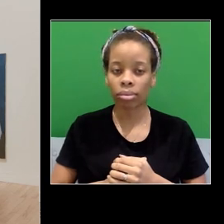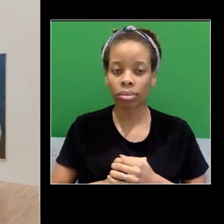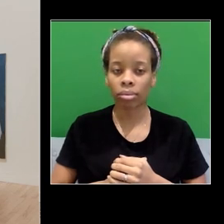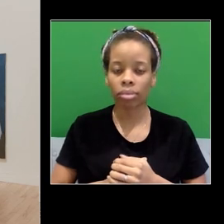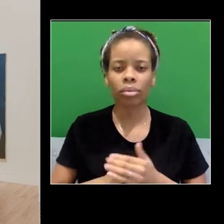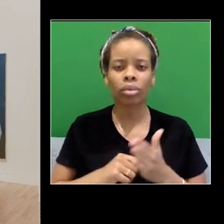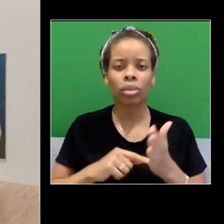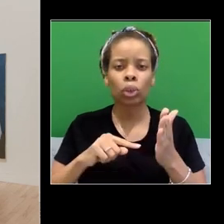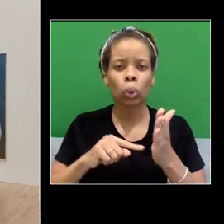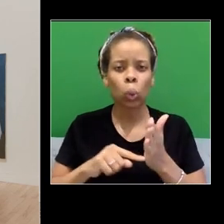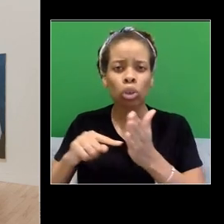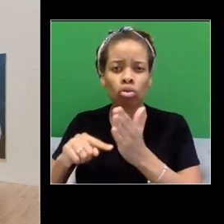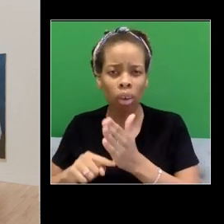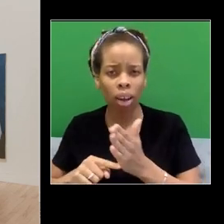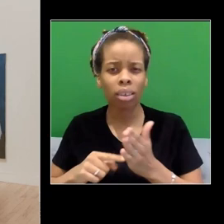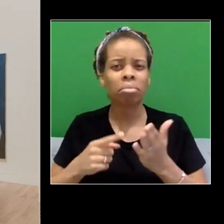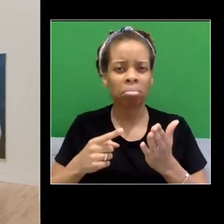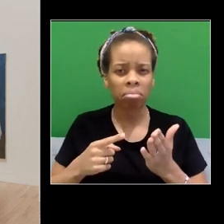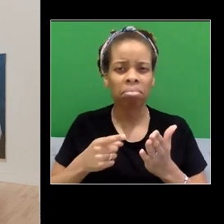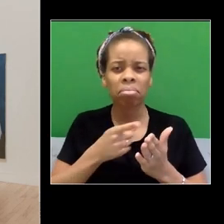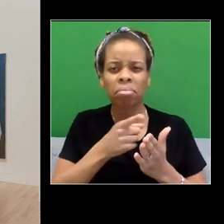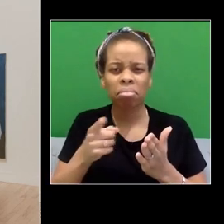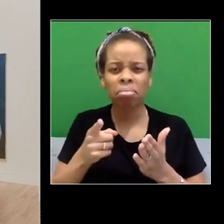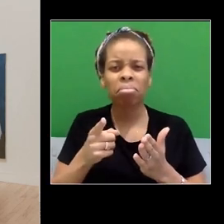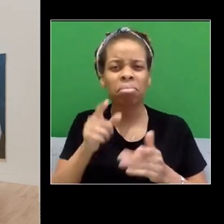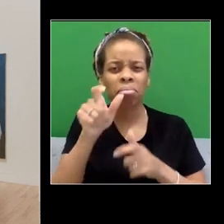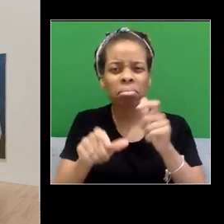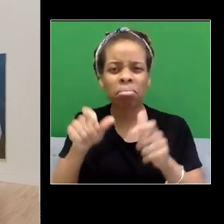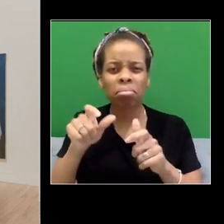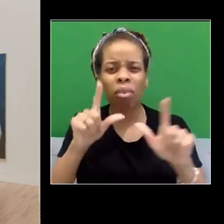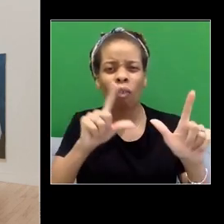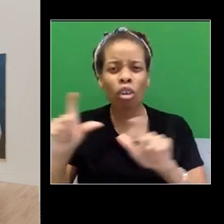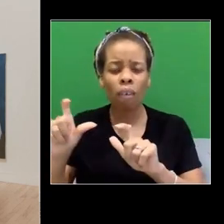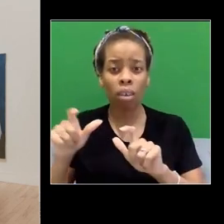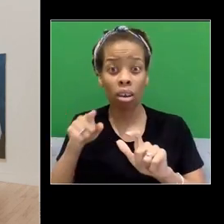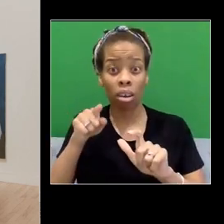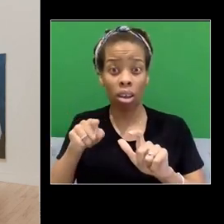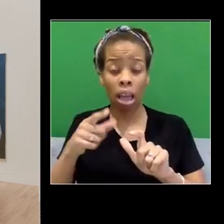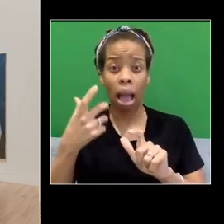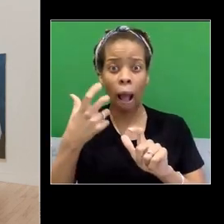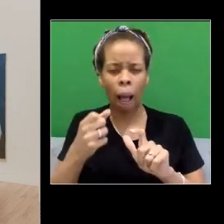Toulouse-Lautrec or something, that idea of capturing a kind of a demi-monde, but also